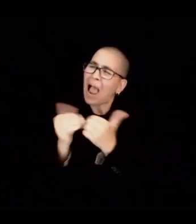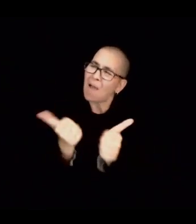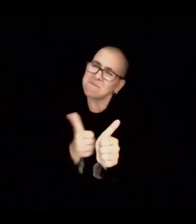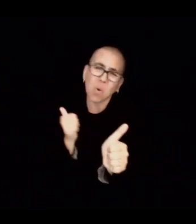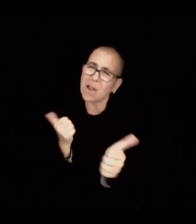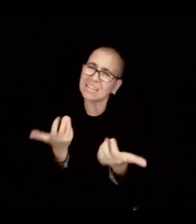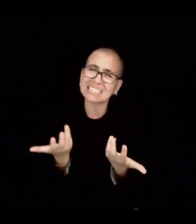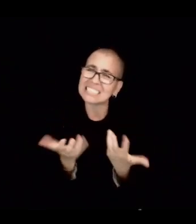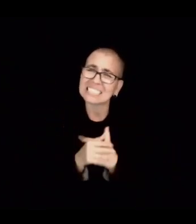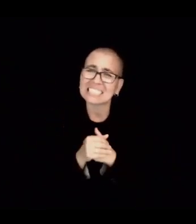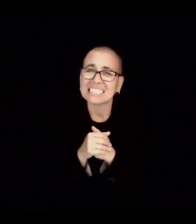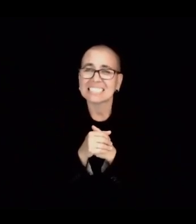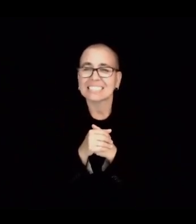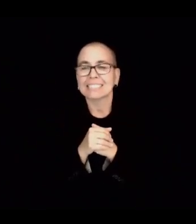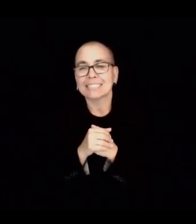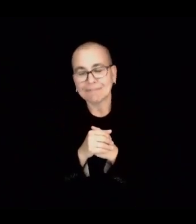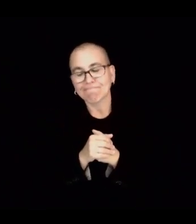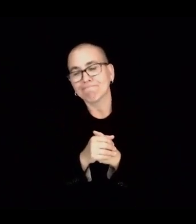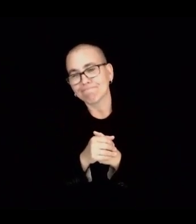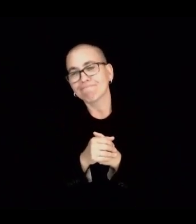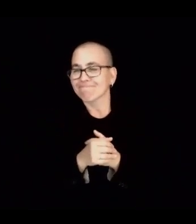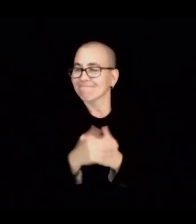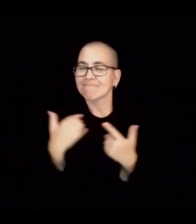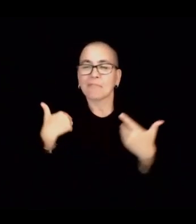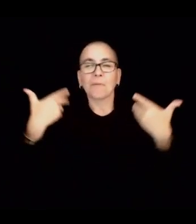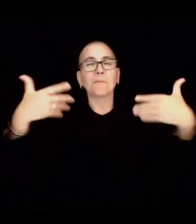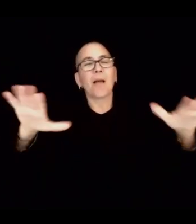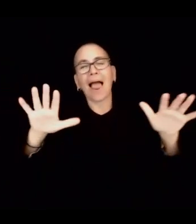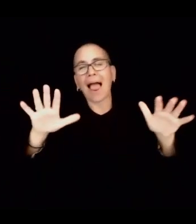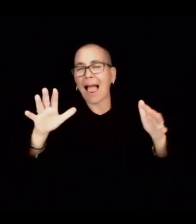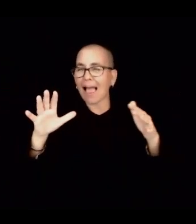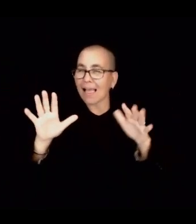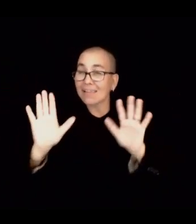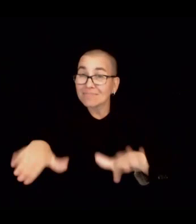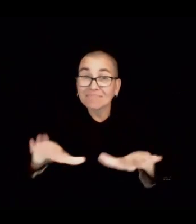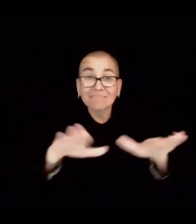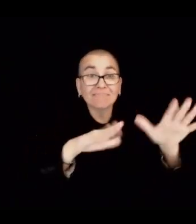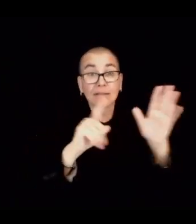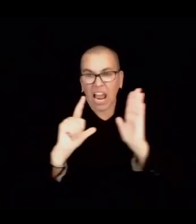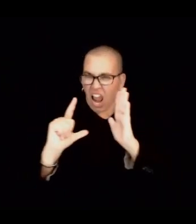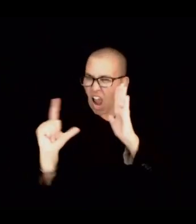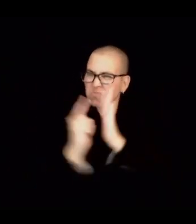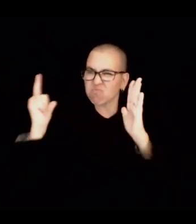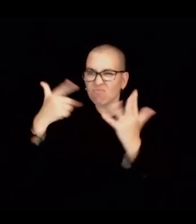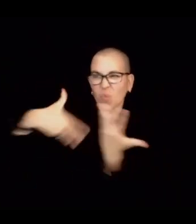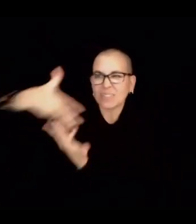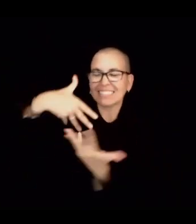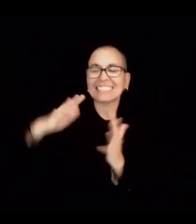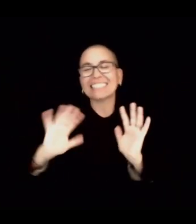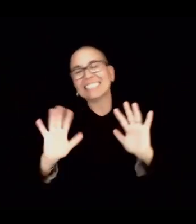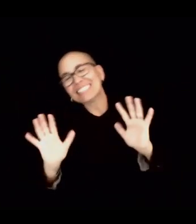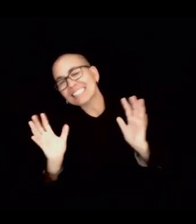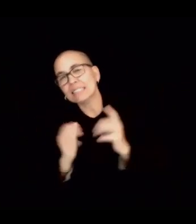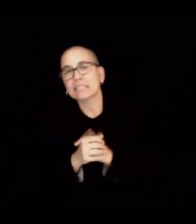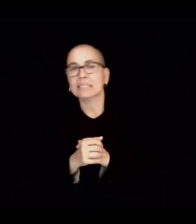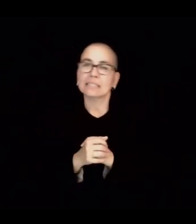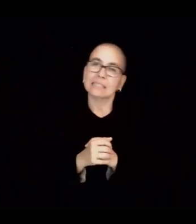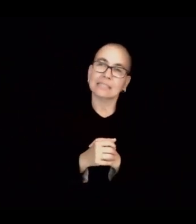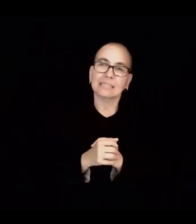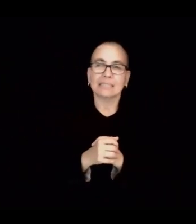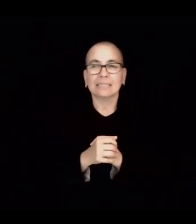have some level of social interaction. I think the concern is if there's crowding. Certainly,